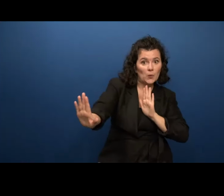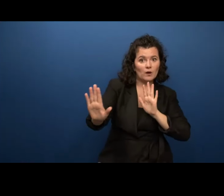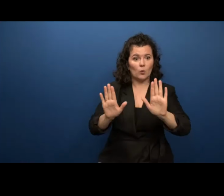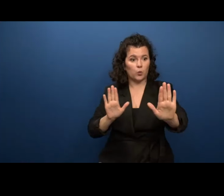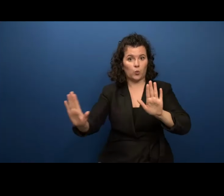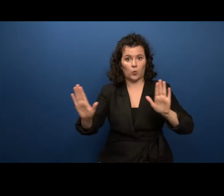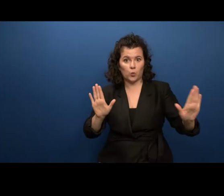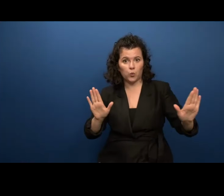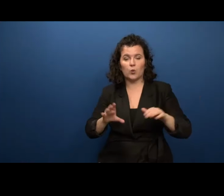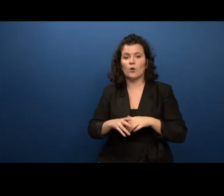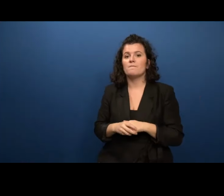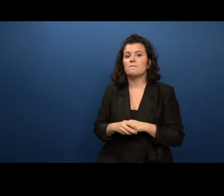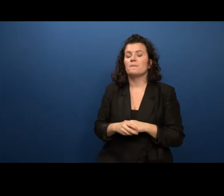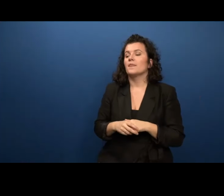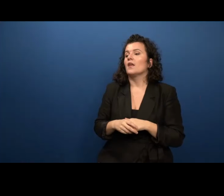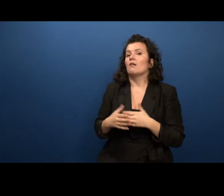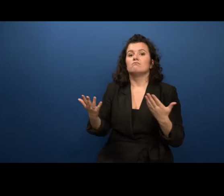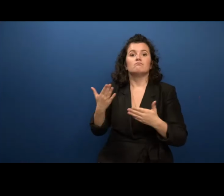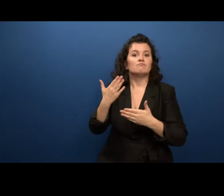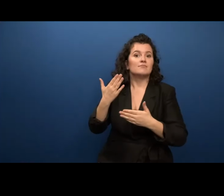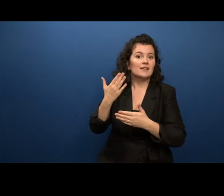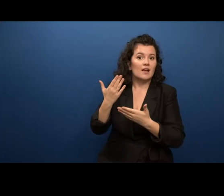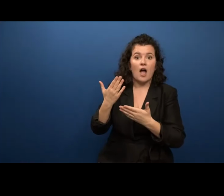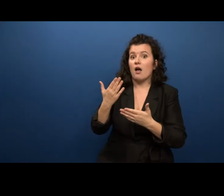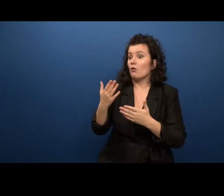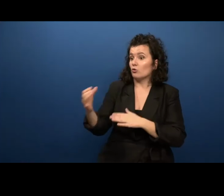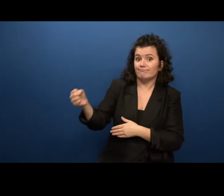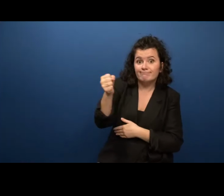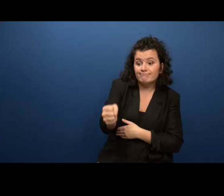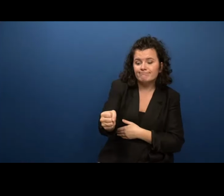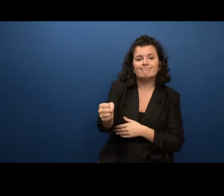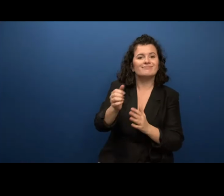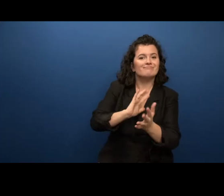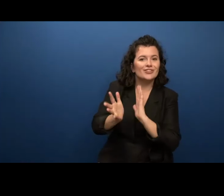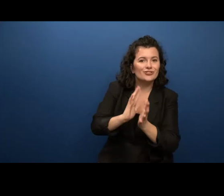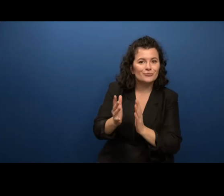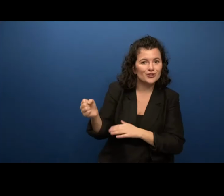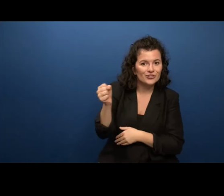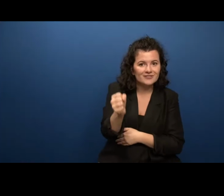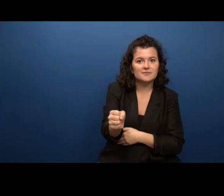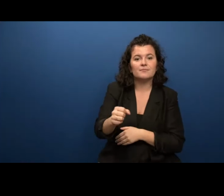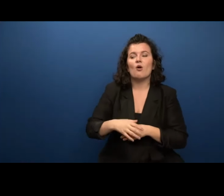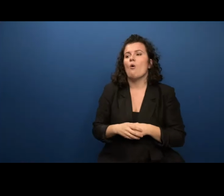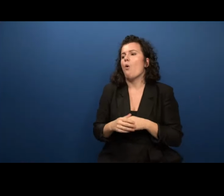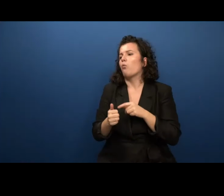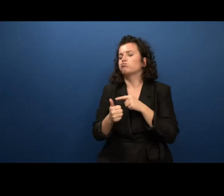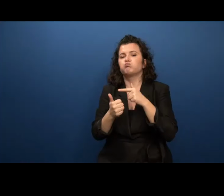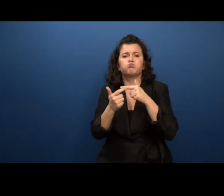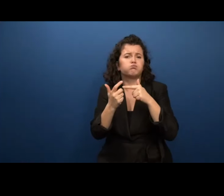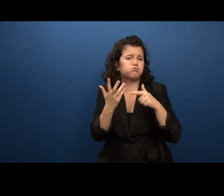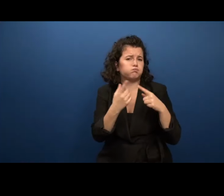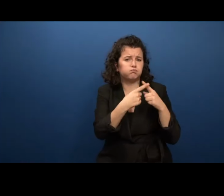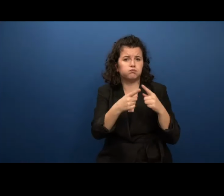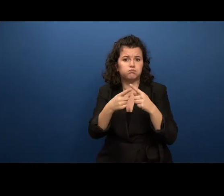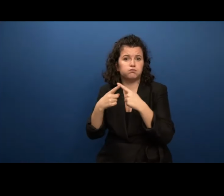educate people with disability, getting interpreters in our sessions. And we realized that doing it through getting